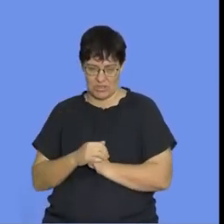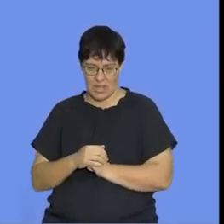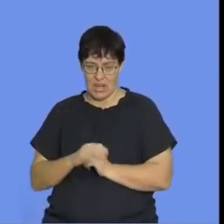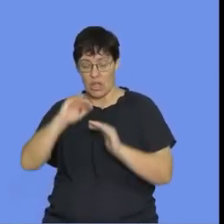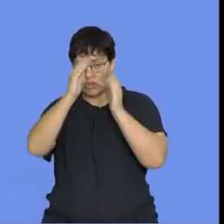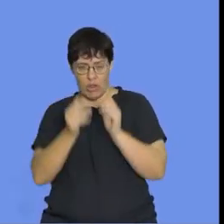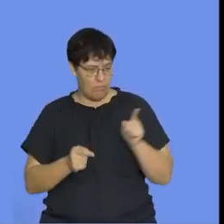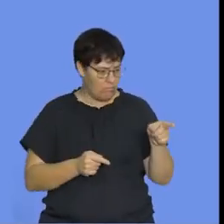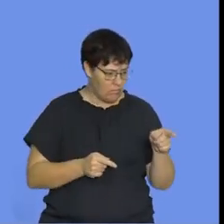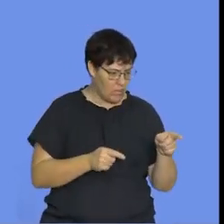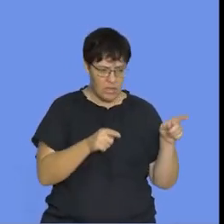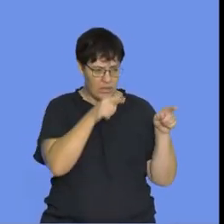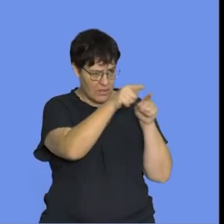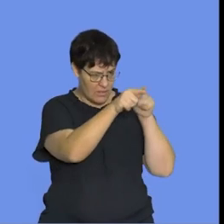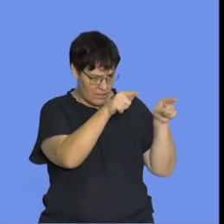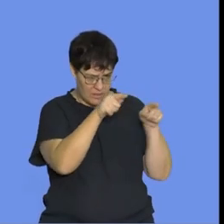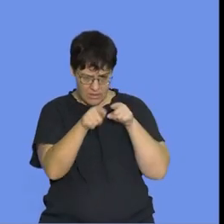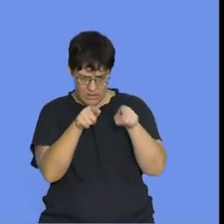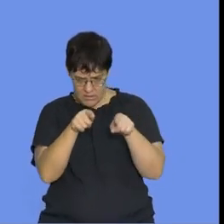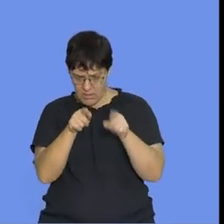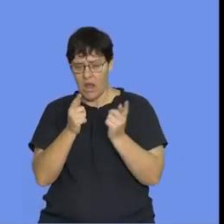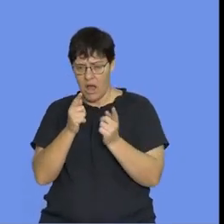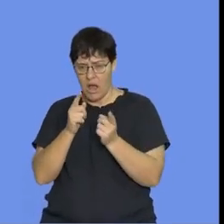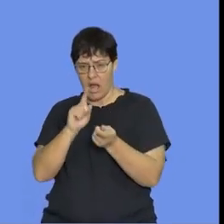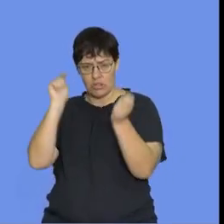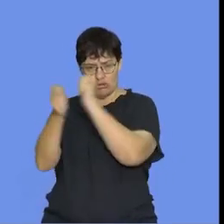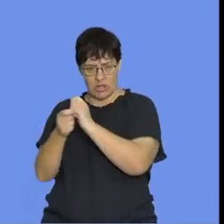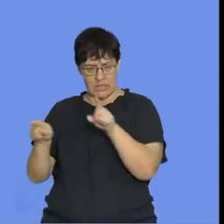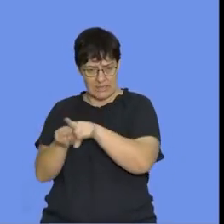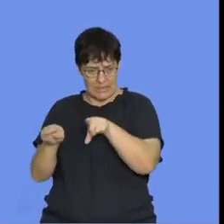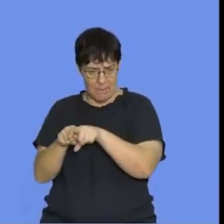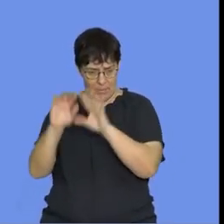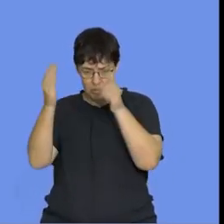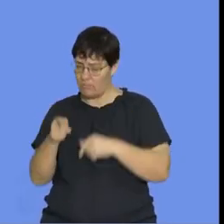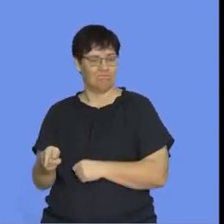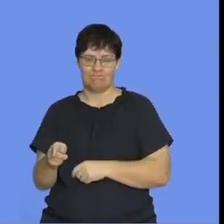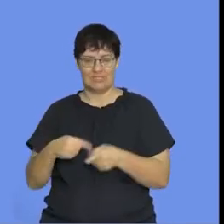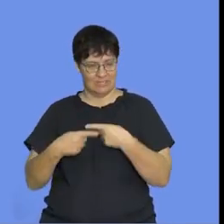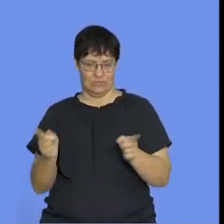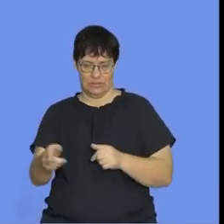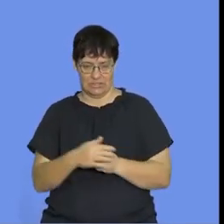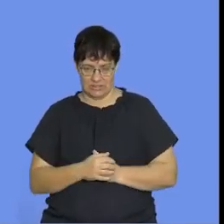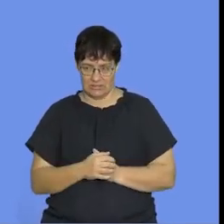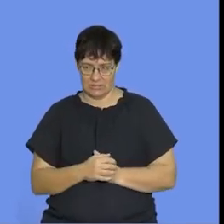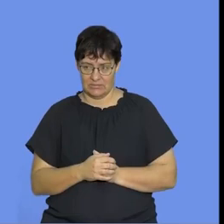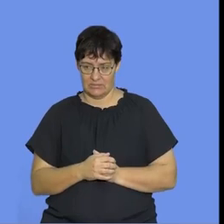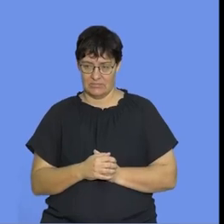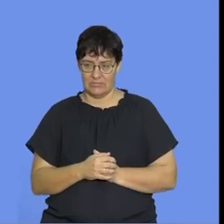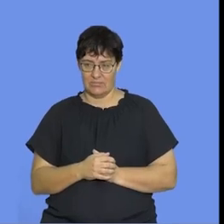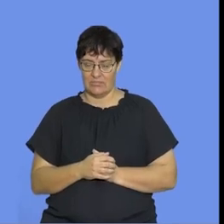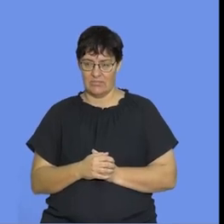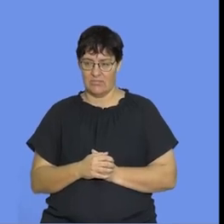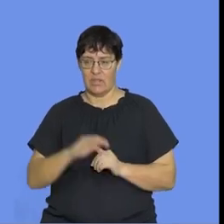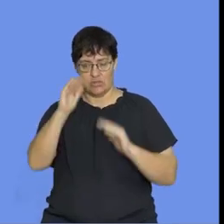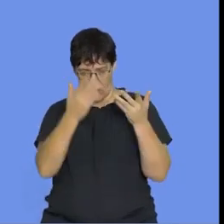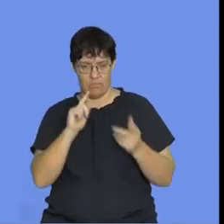changed. We had hydrogen and oxygen, okay, but then we've got, at the end of the day, what? So the shape does